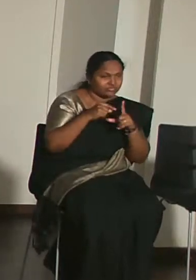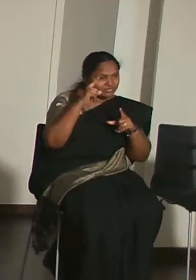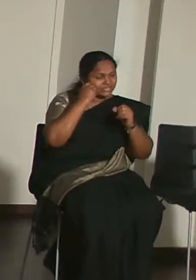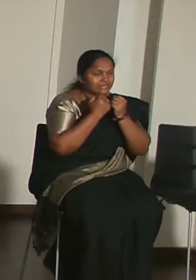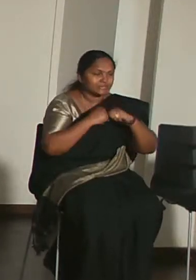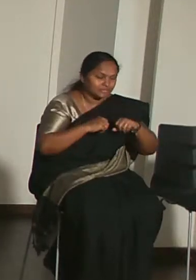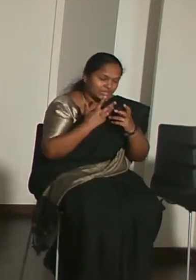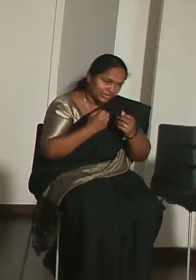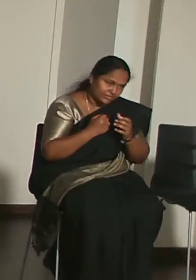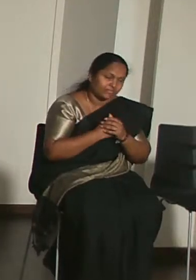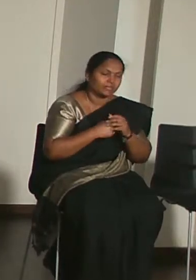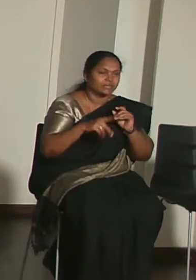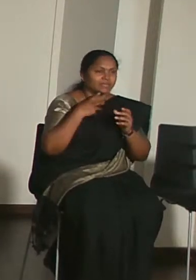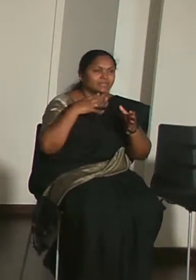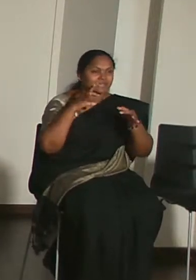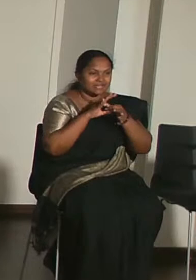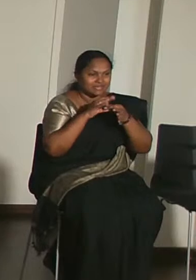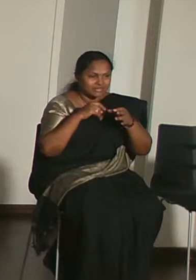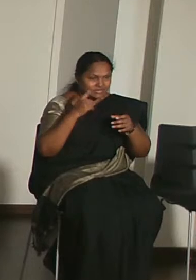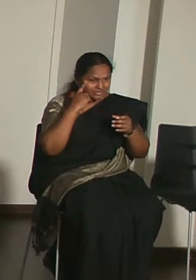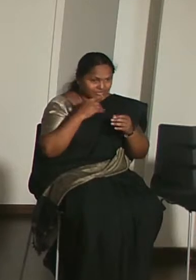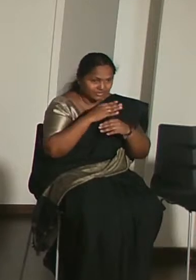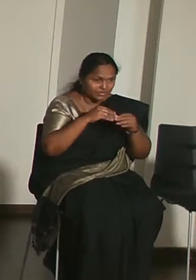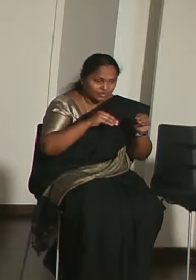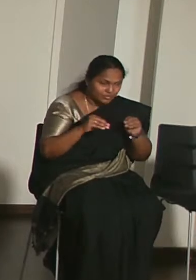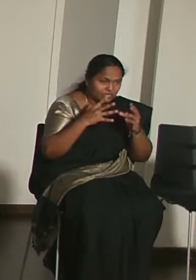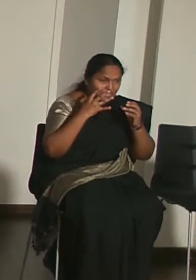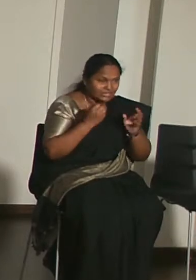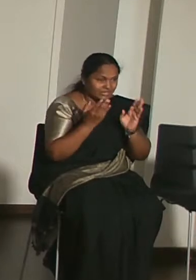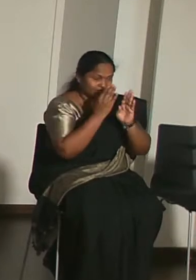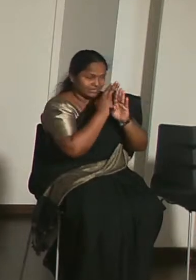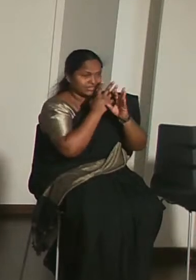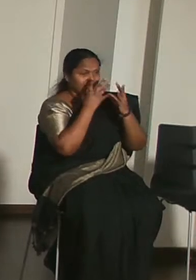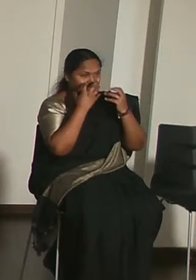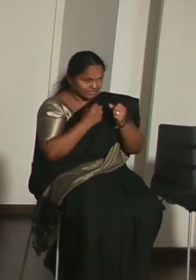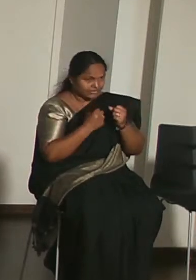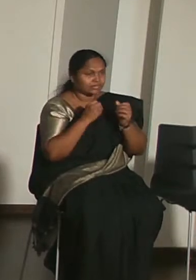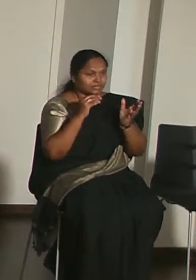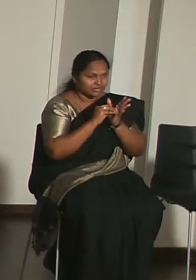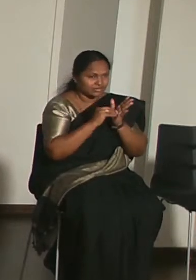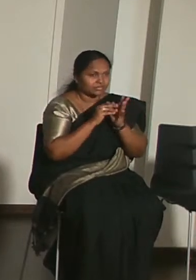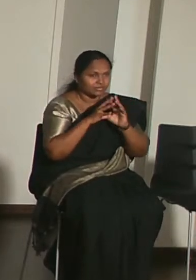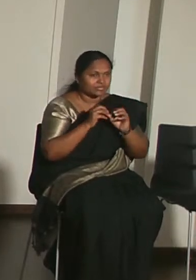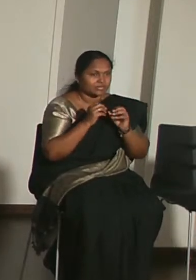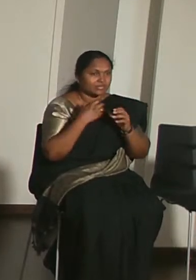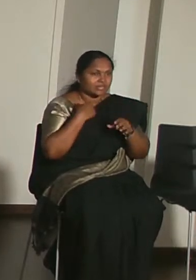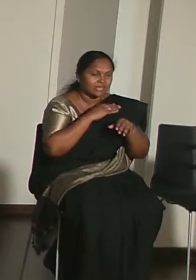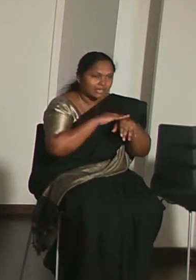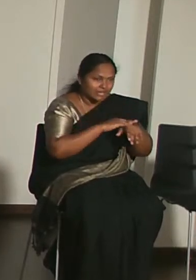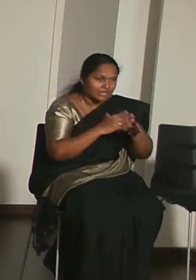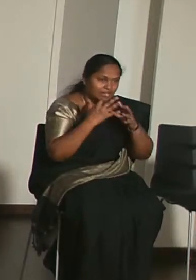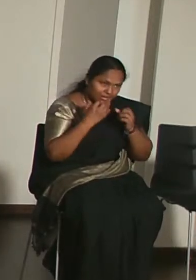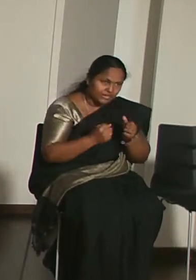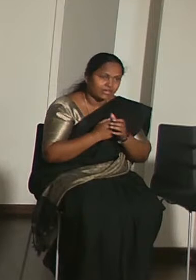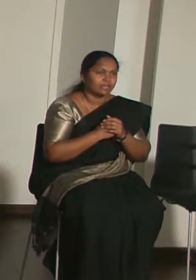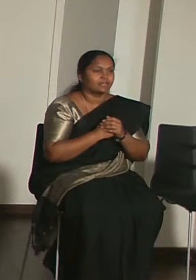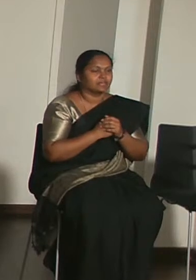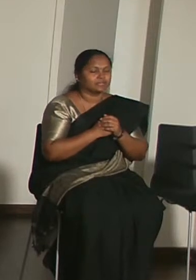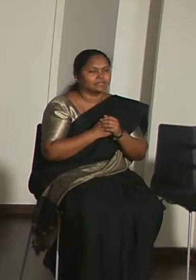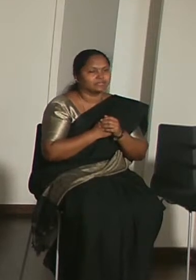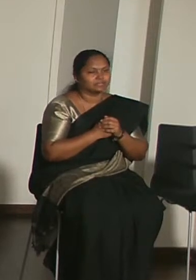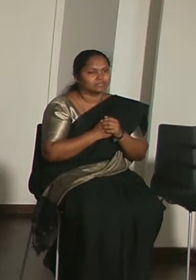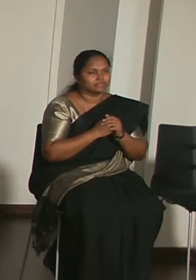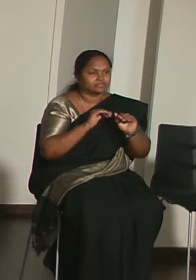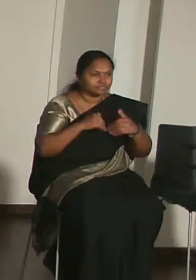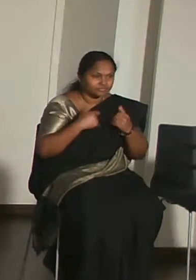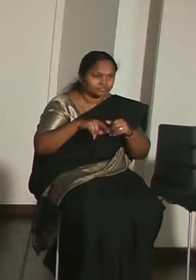space, but we arrive at these moments which are layered with our memories, which are layered with our experiences, and